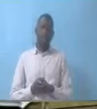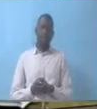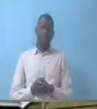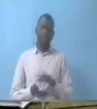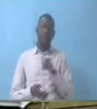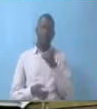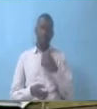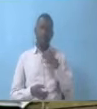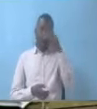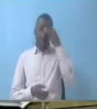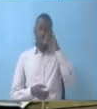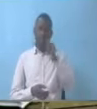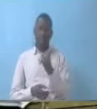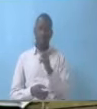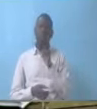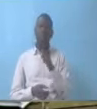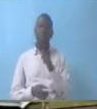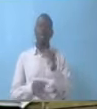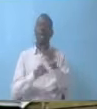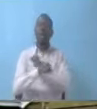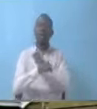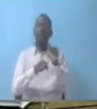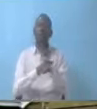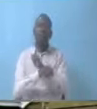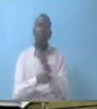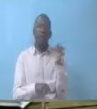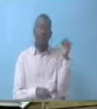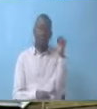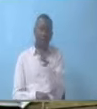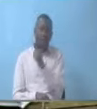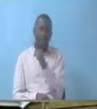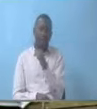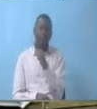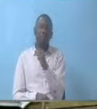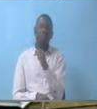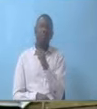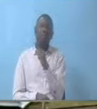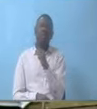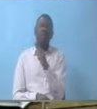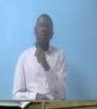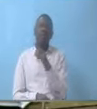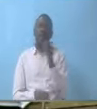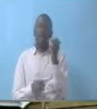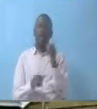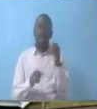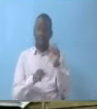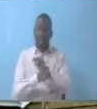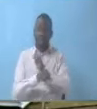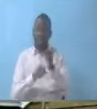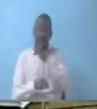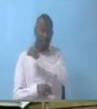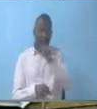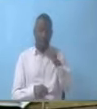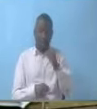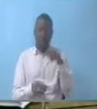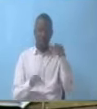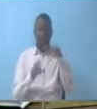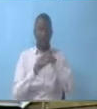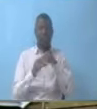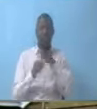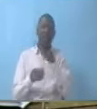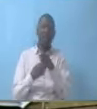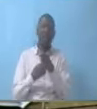crime is found in civilian government. Nanguna nak ni bi doyna war way